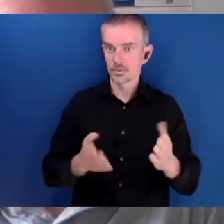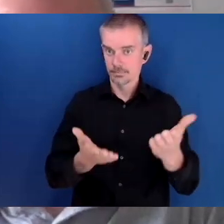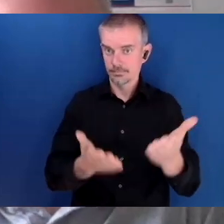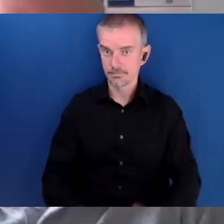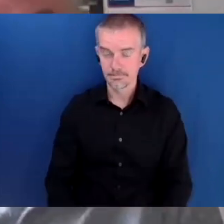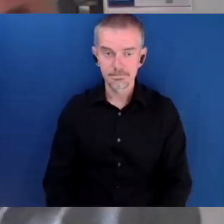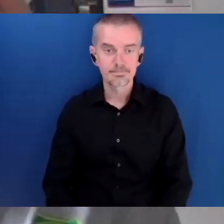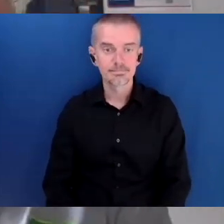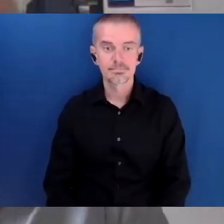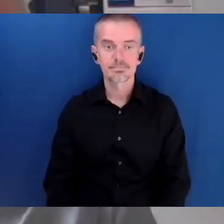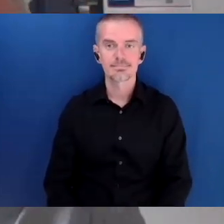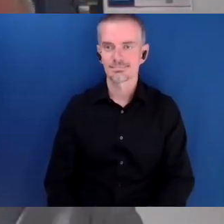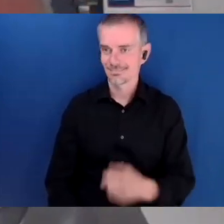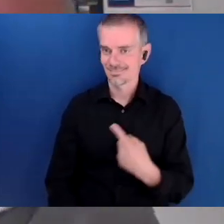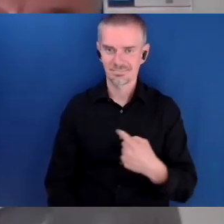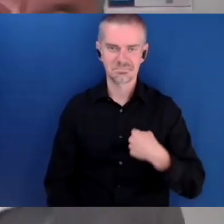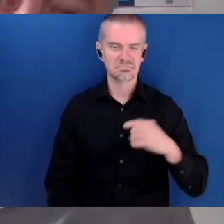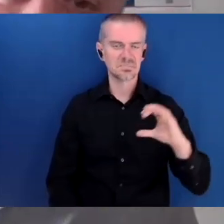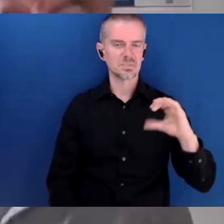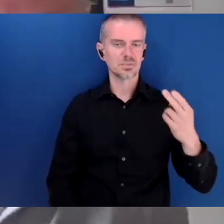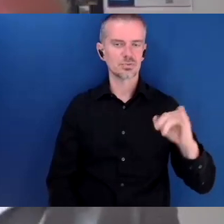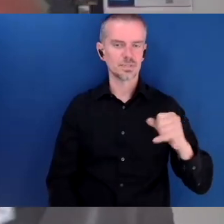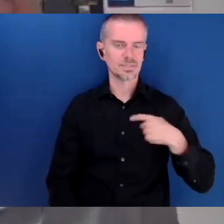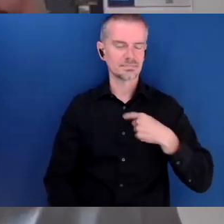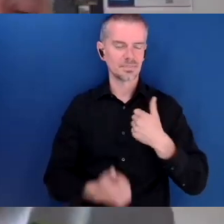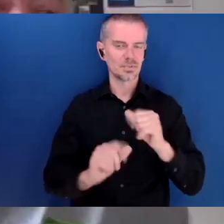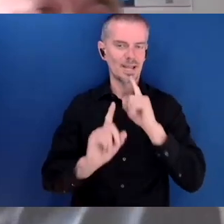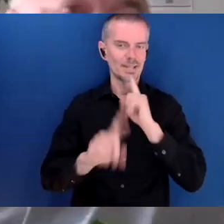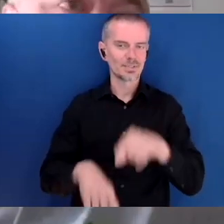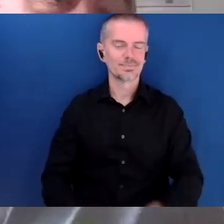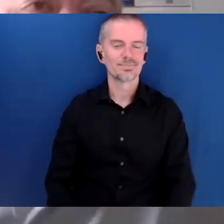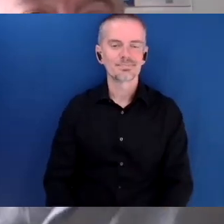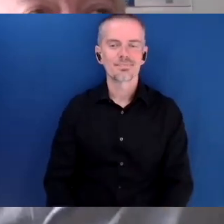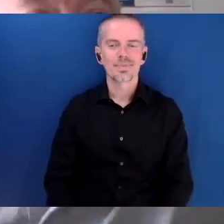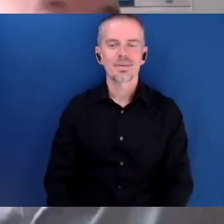You want me to take that one? I can take a stab at that one.